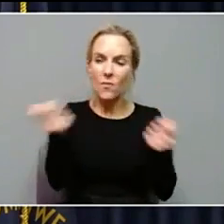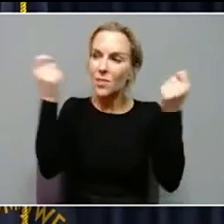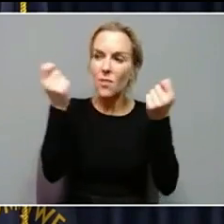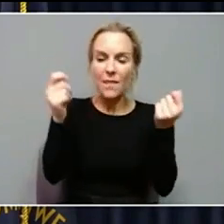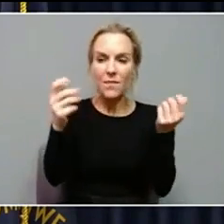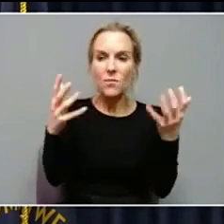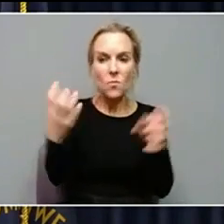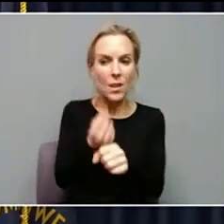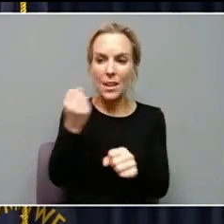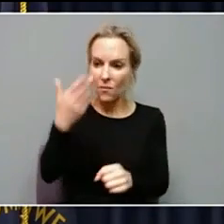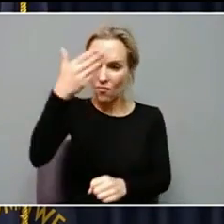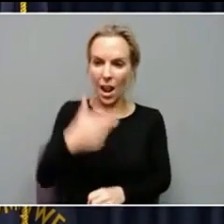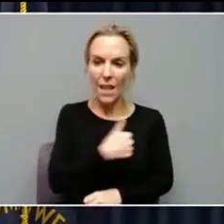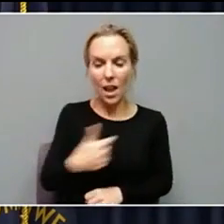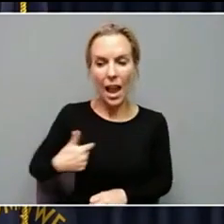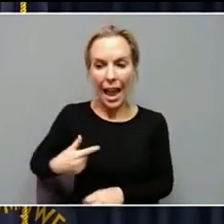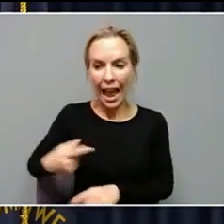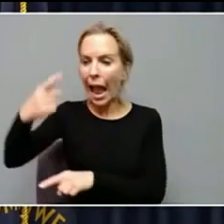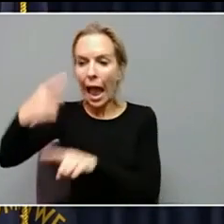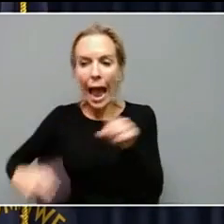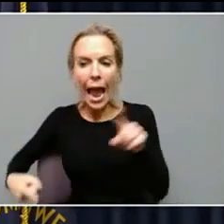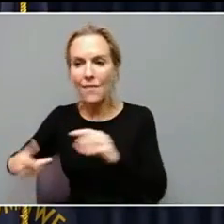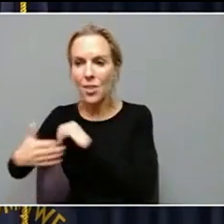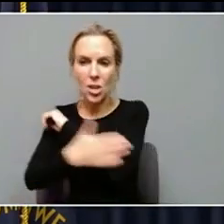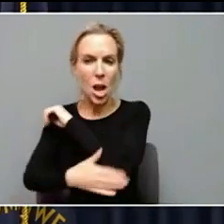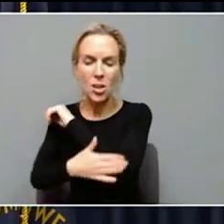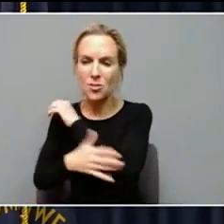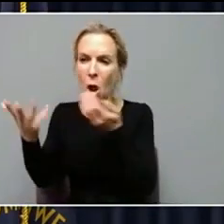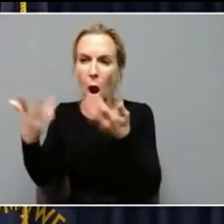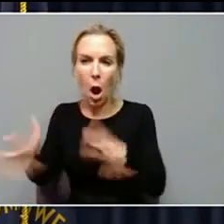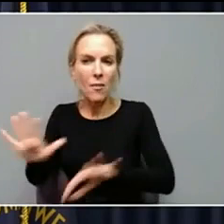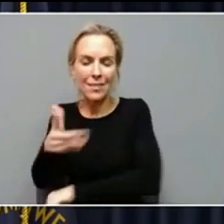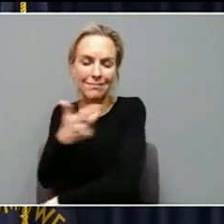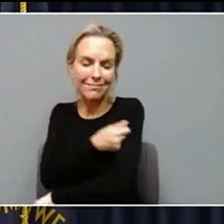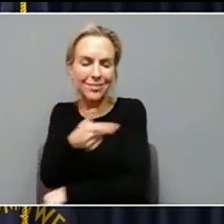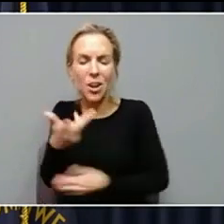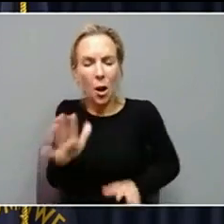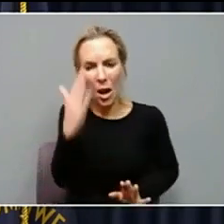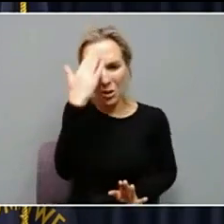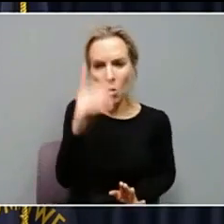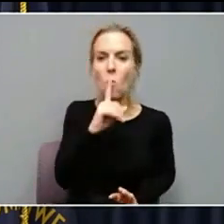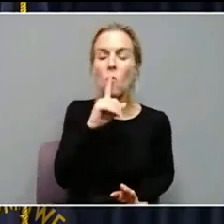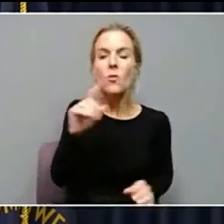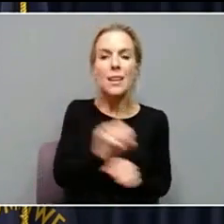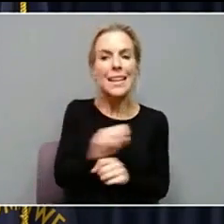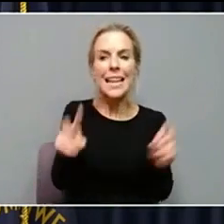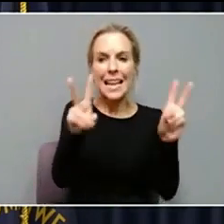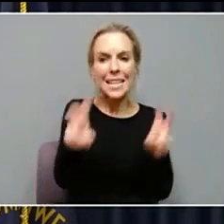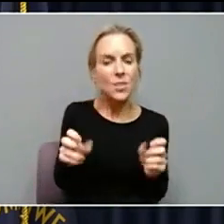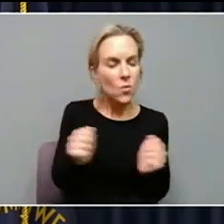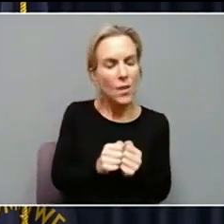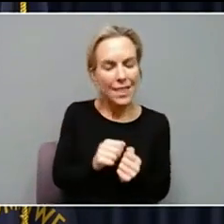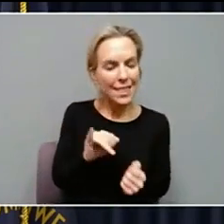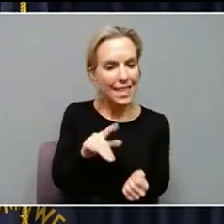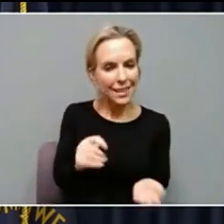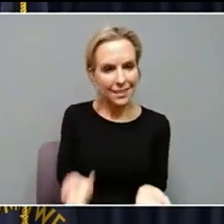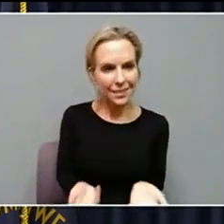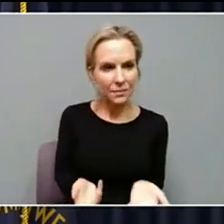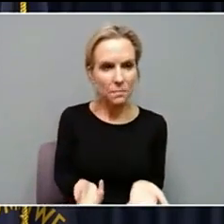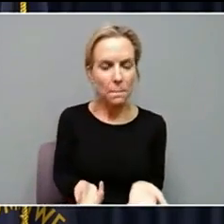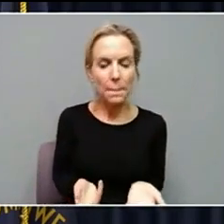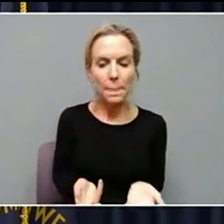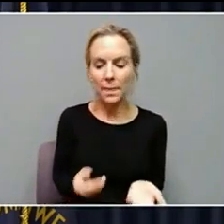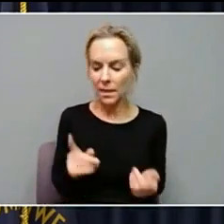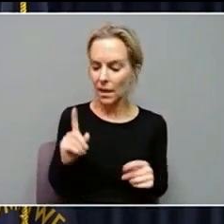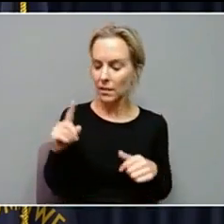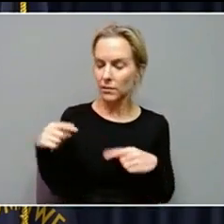approved, and half the country has already taken them. You'd know if there was a real issue with them. All right, so that's the first